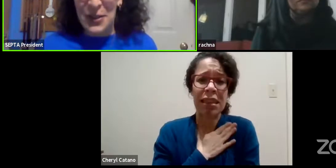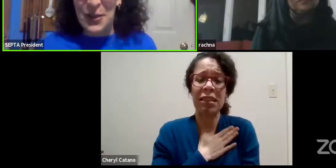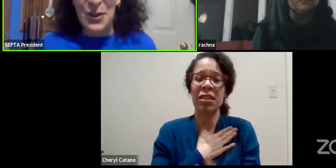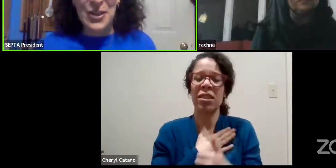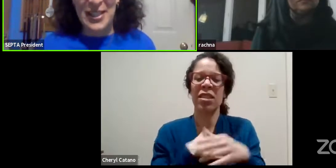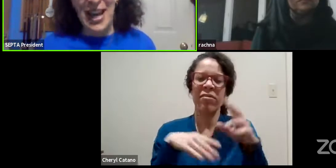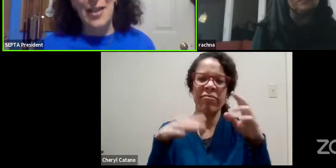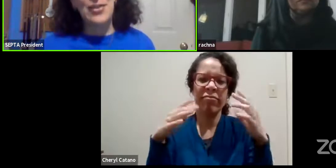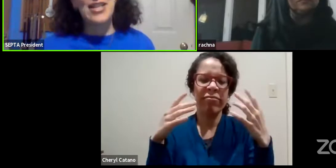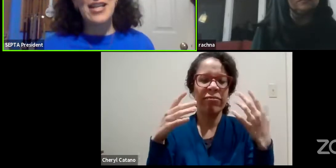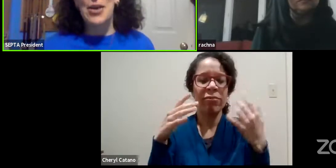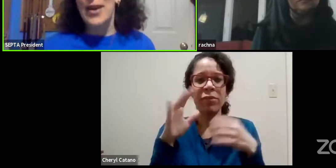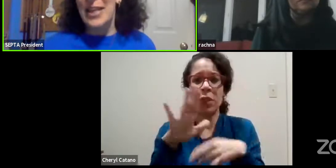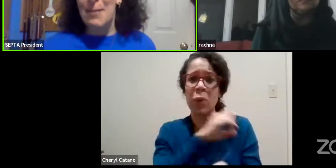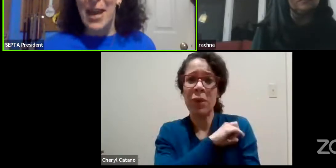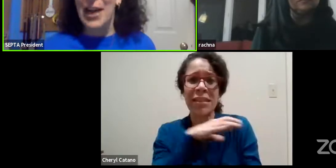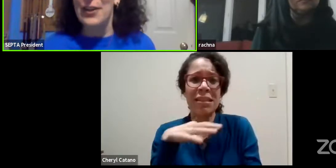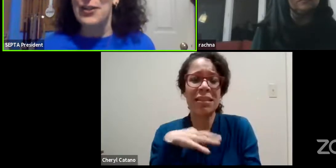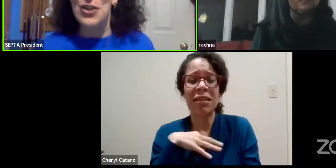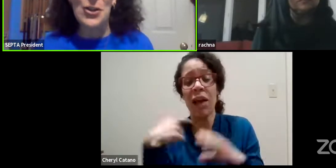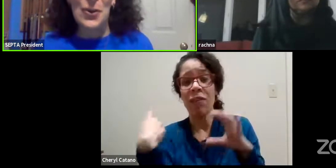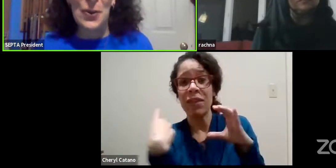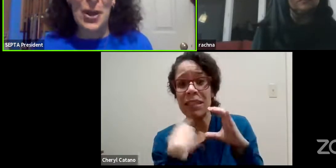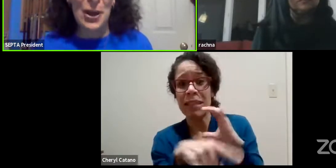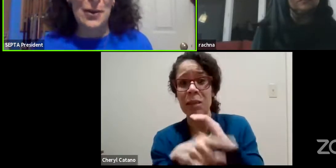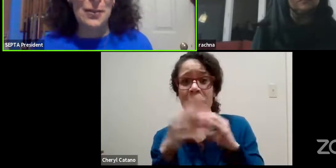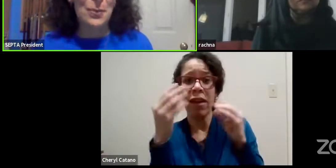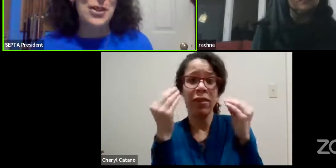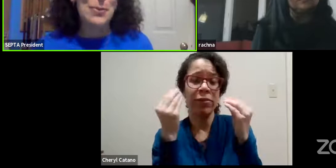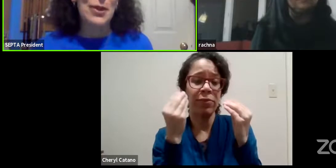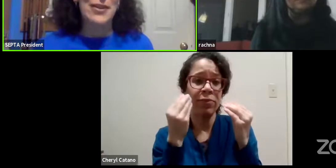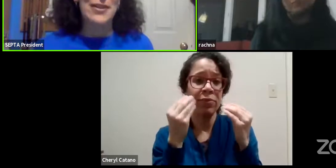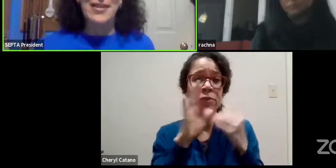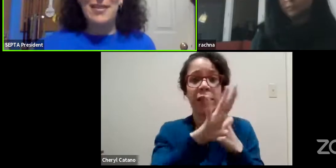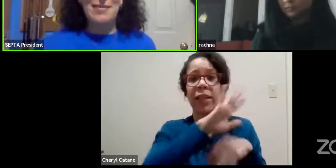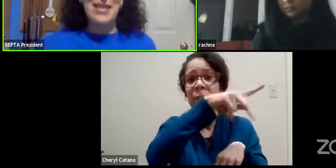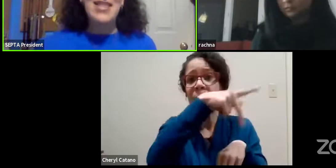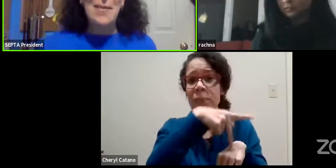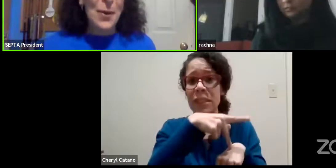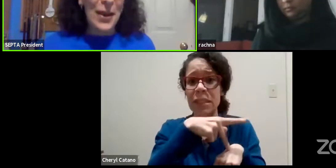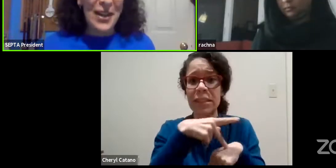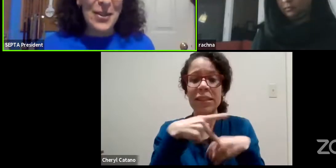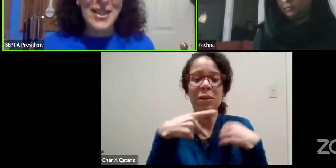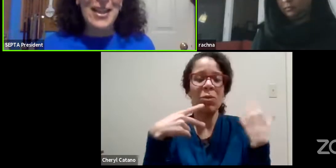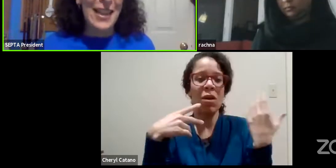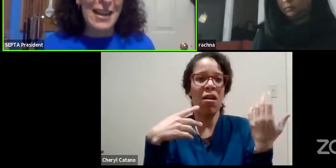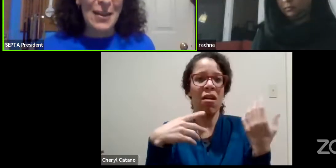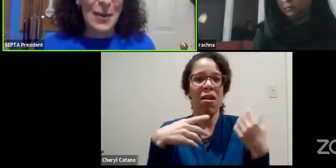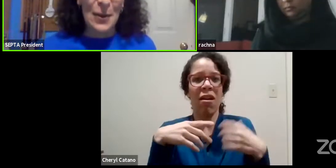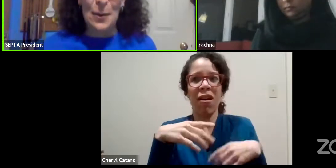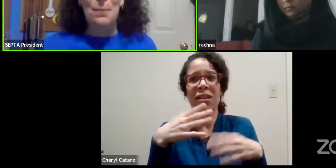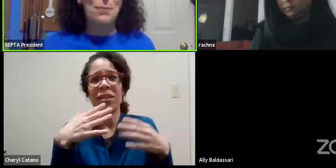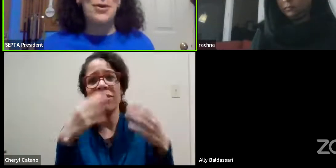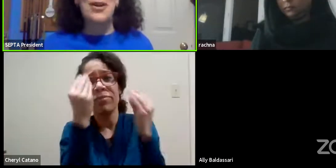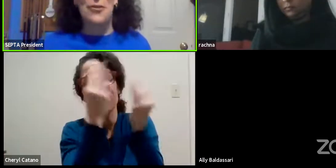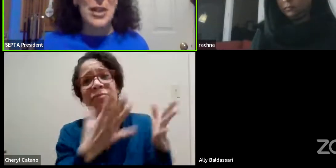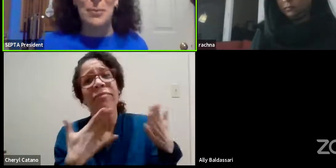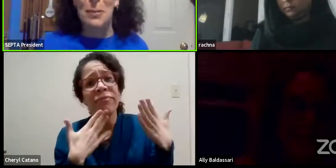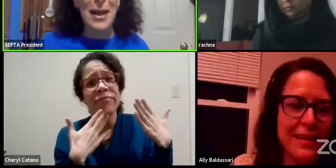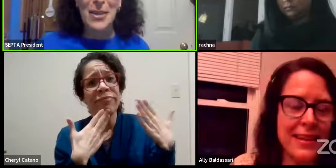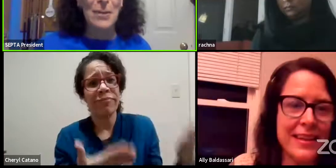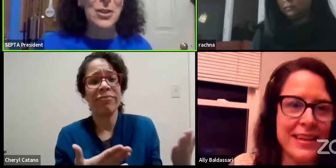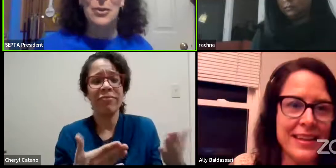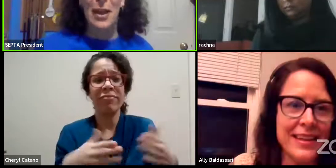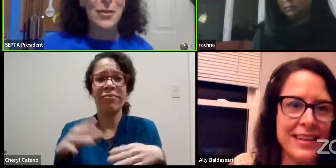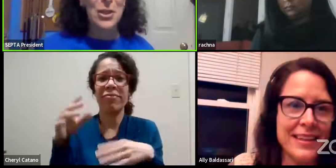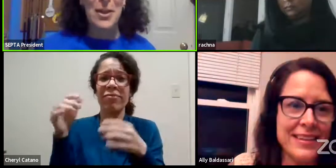shout out to your staff, send a quick email to their principal, send them a quick note to say thank you, put on your